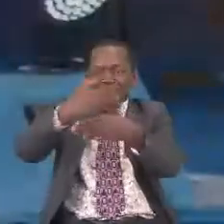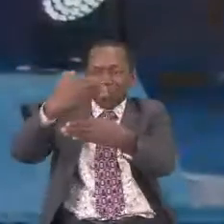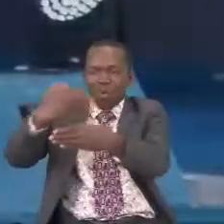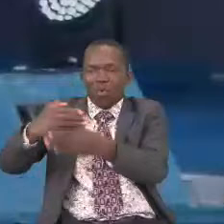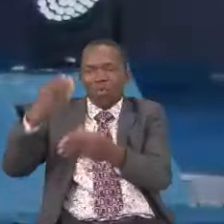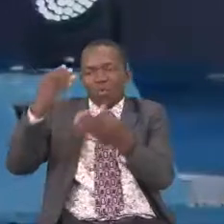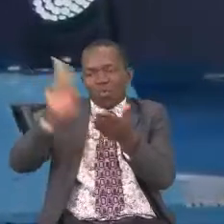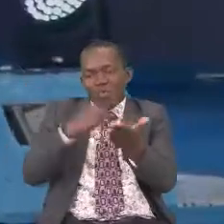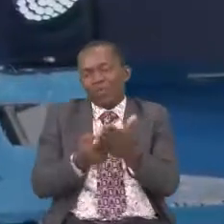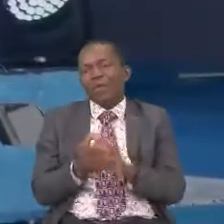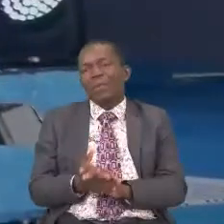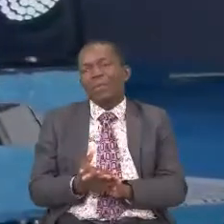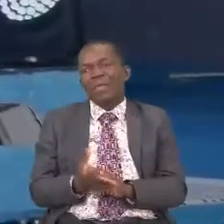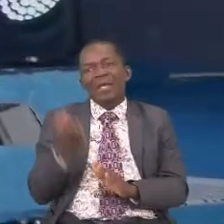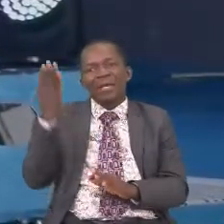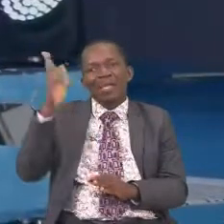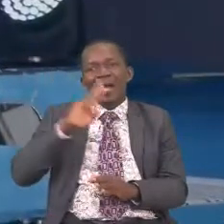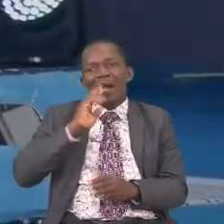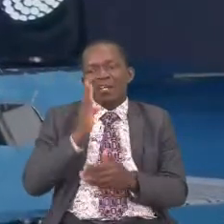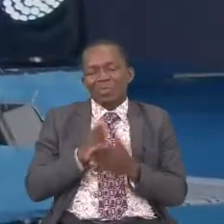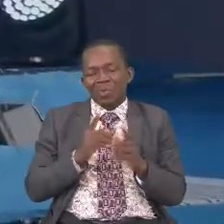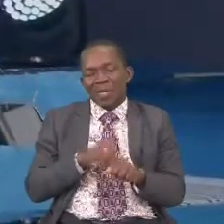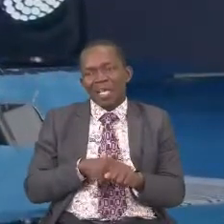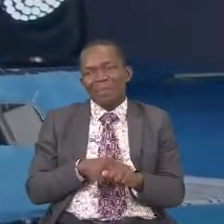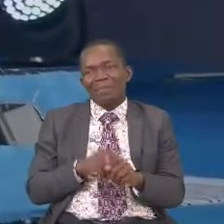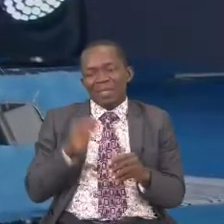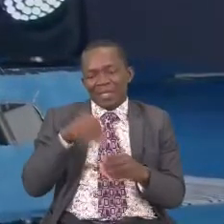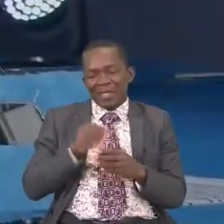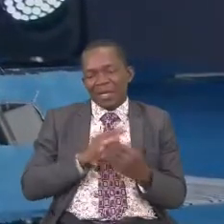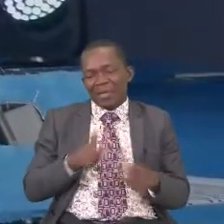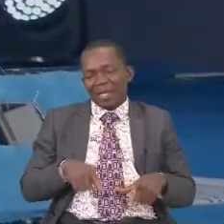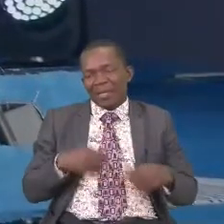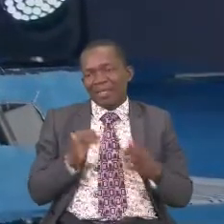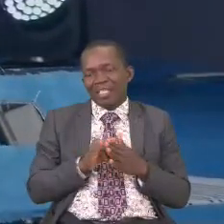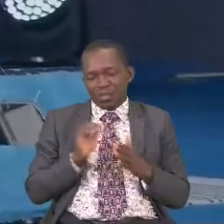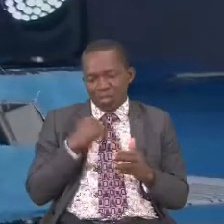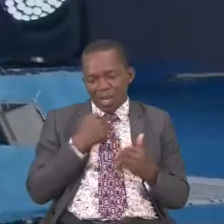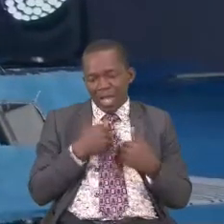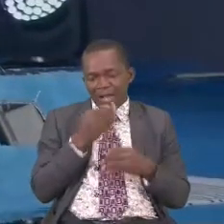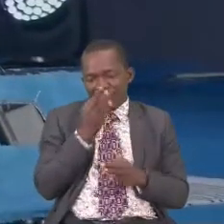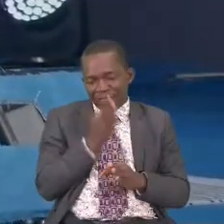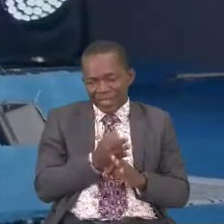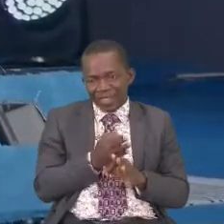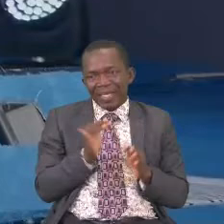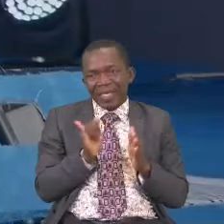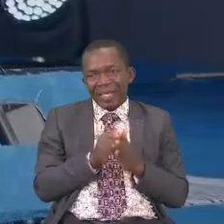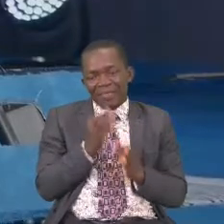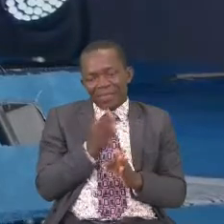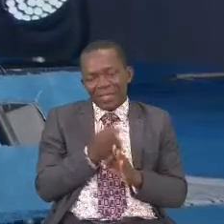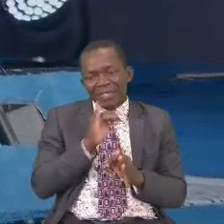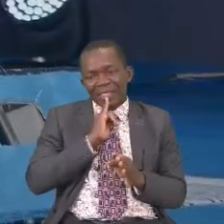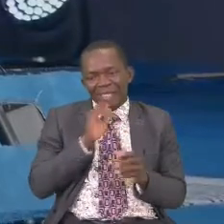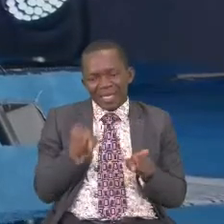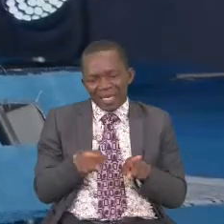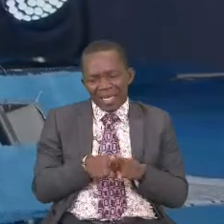lives where faith and the faith is silent faith, like the faith of Daniel. He was in the